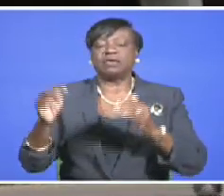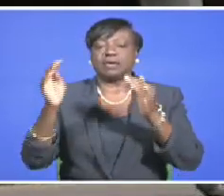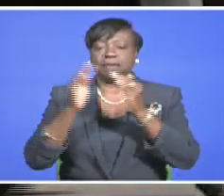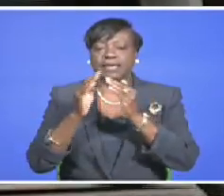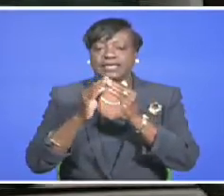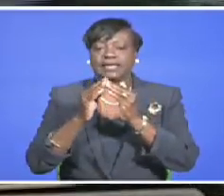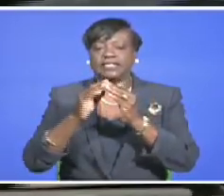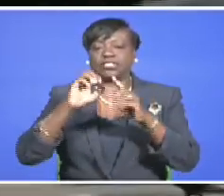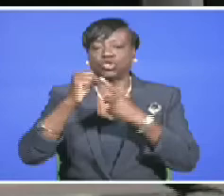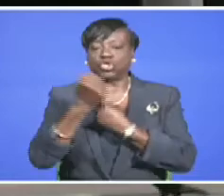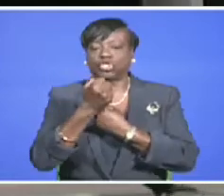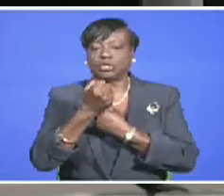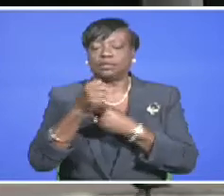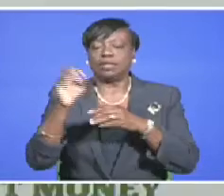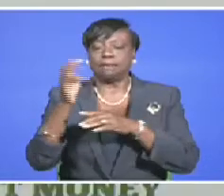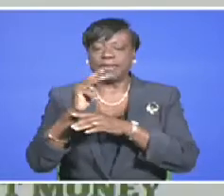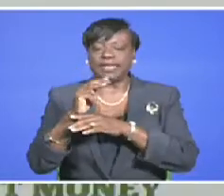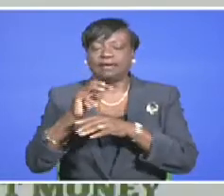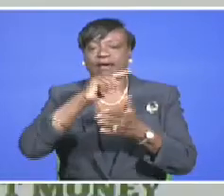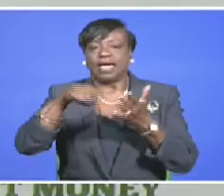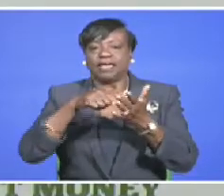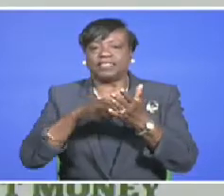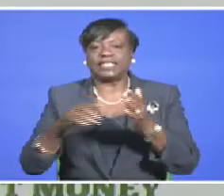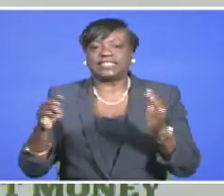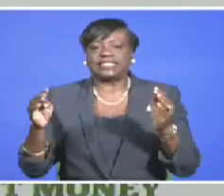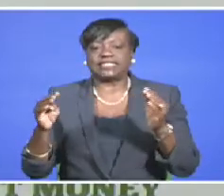social media. This campaign,